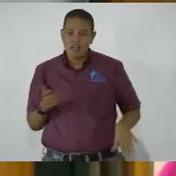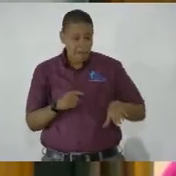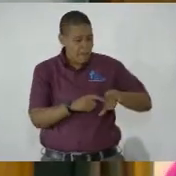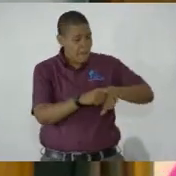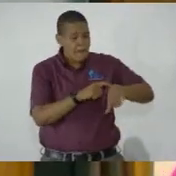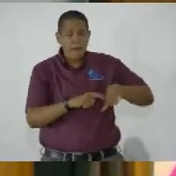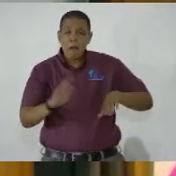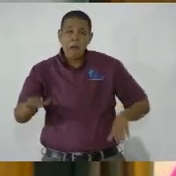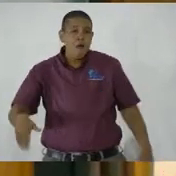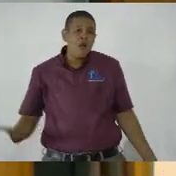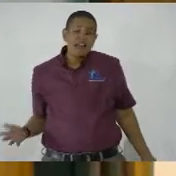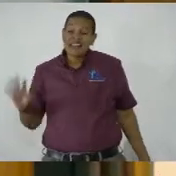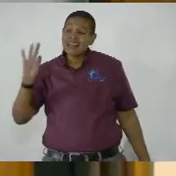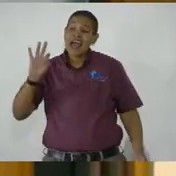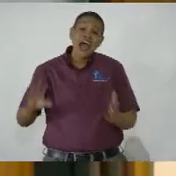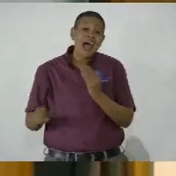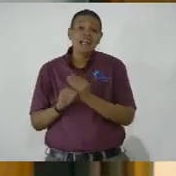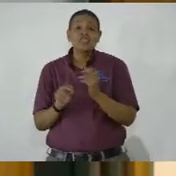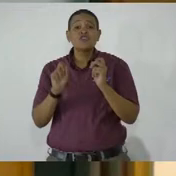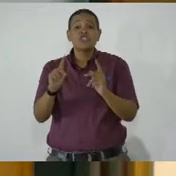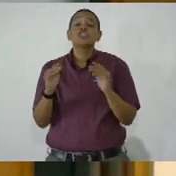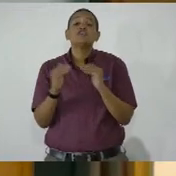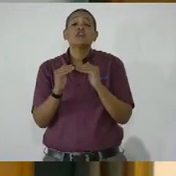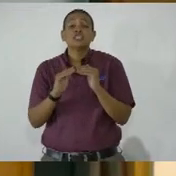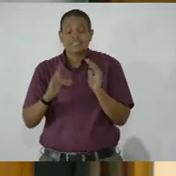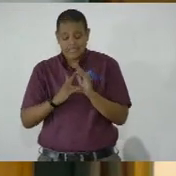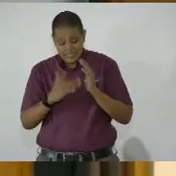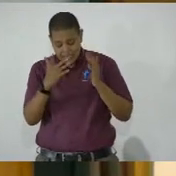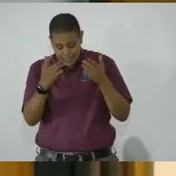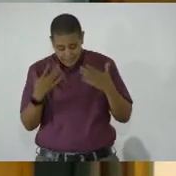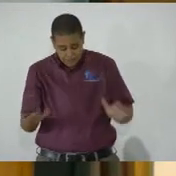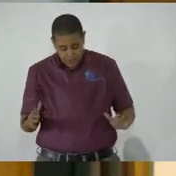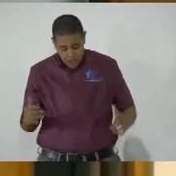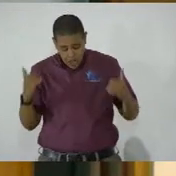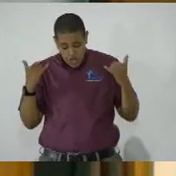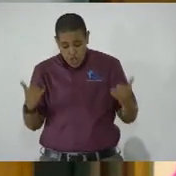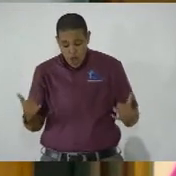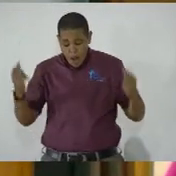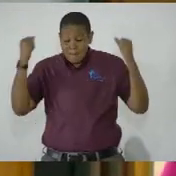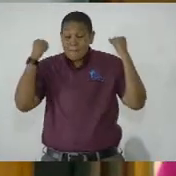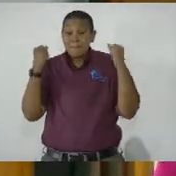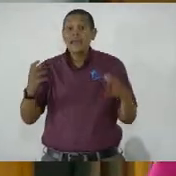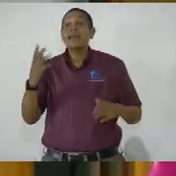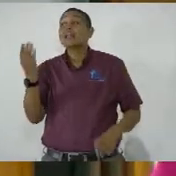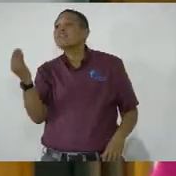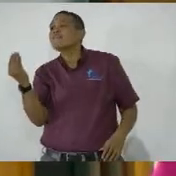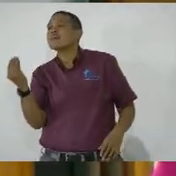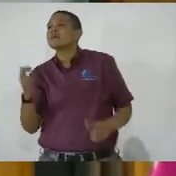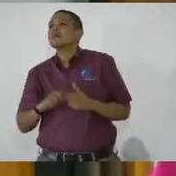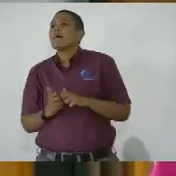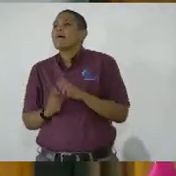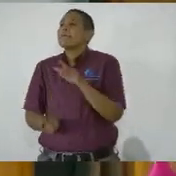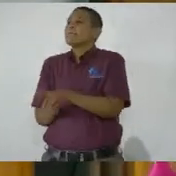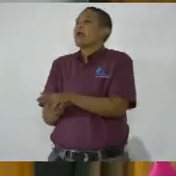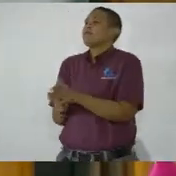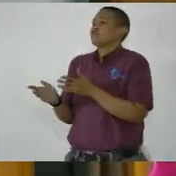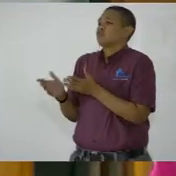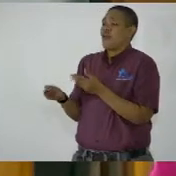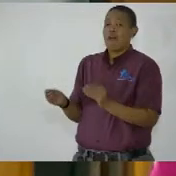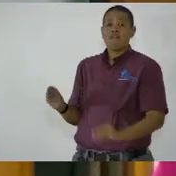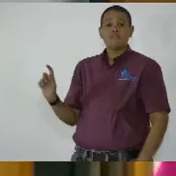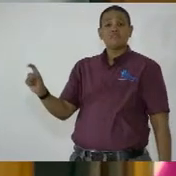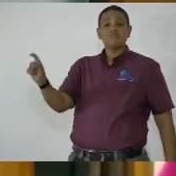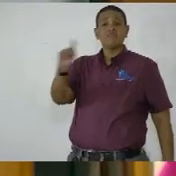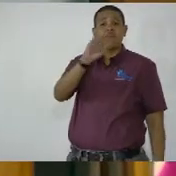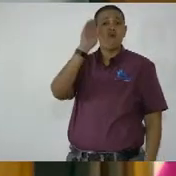addition, there are 9 additional restorative justice centres, a number of victim service division offices. In